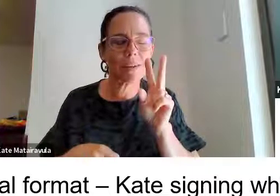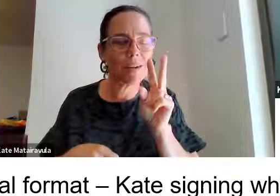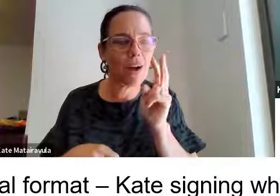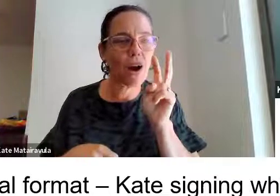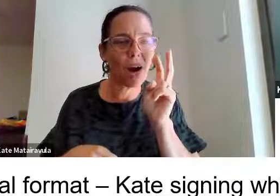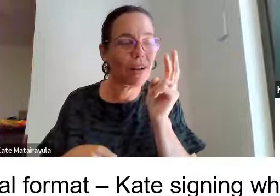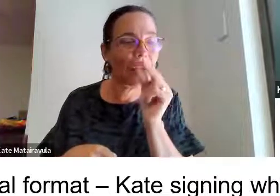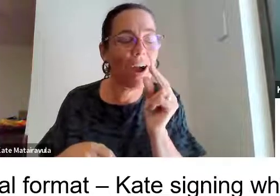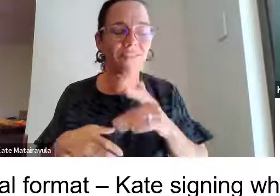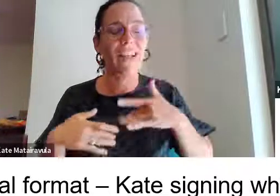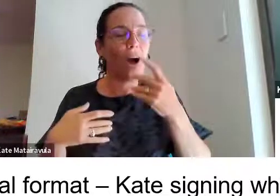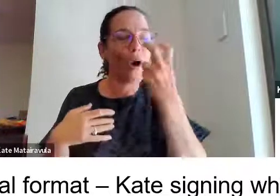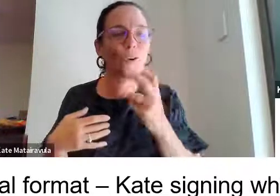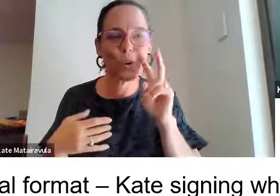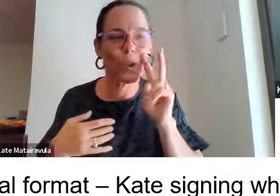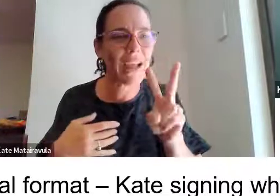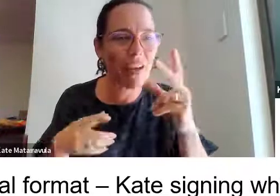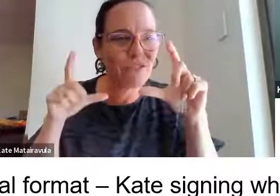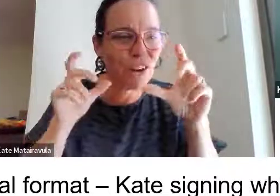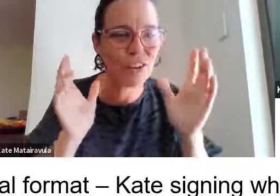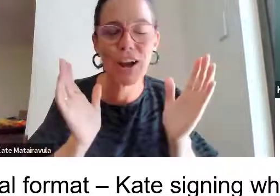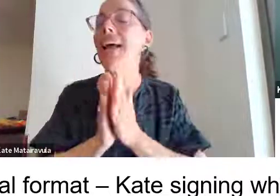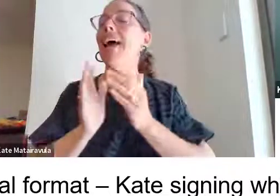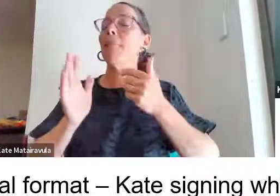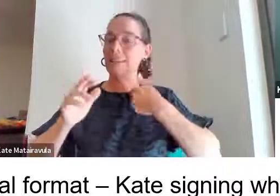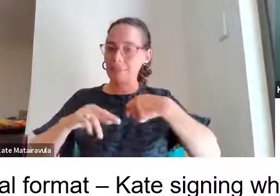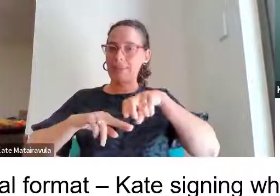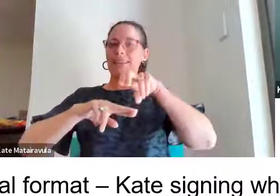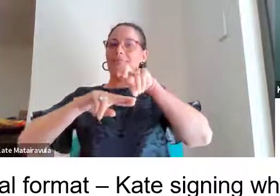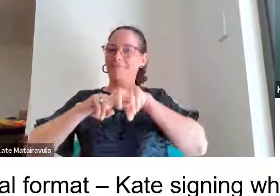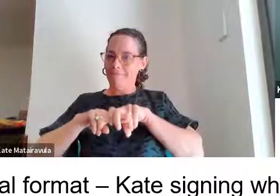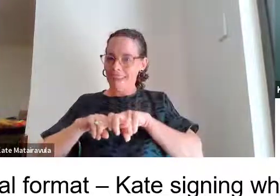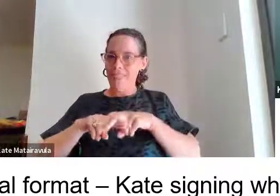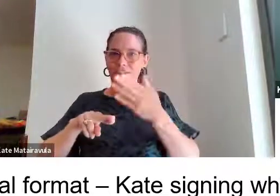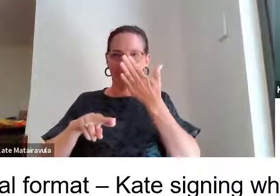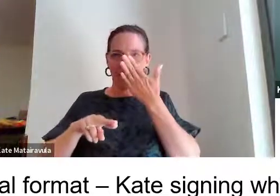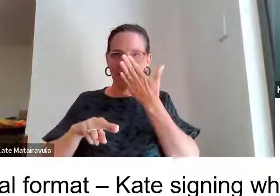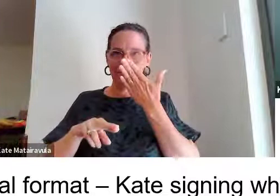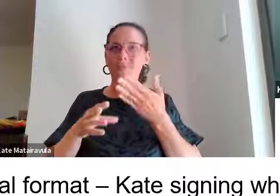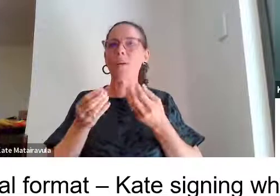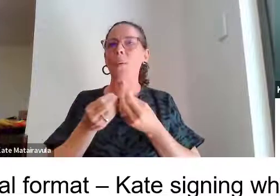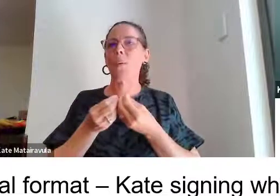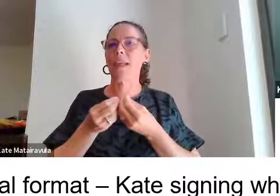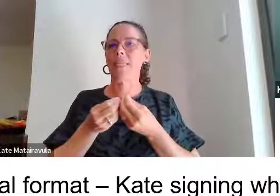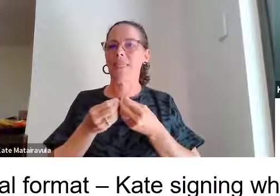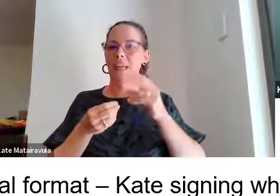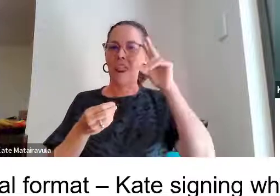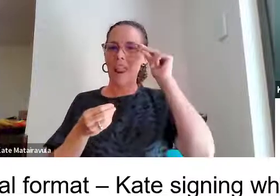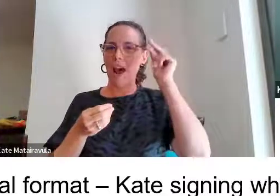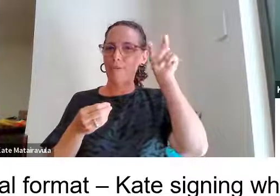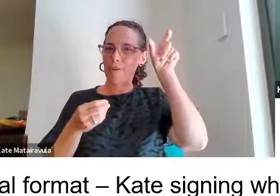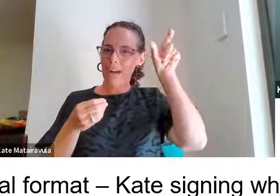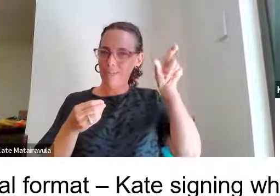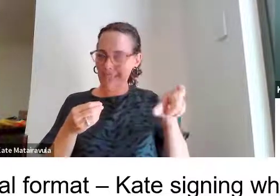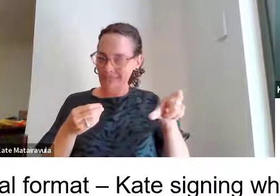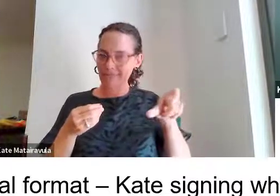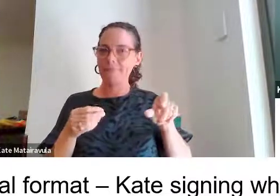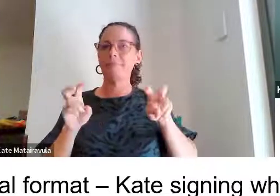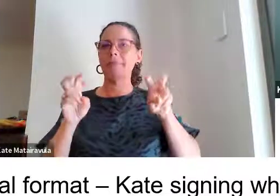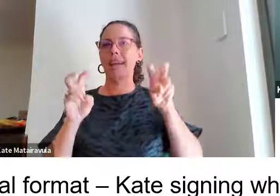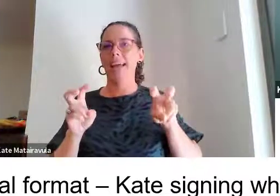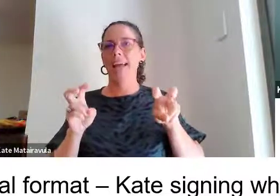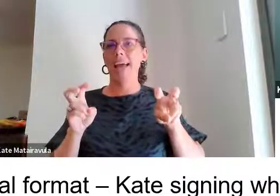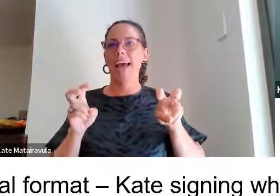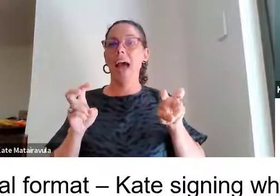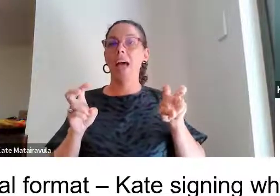front, and it was, oh wow, I look really young there. Gosh, anyway, I'm just looking at myself. So anyway, I was sitting at the front, and